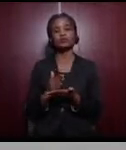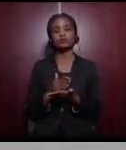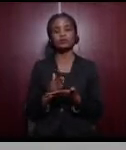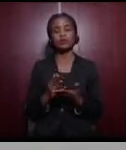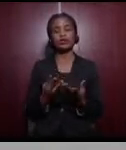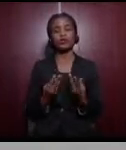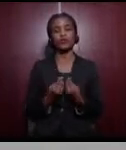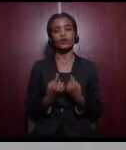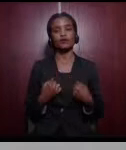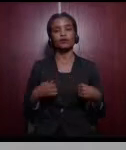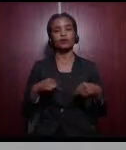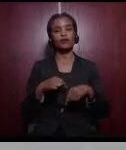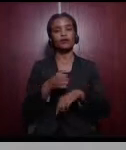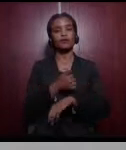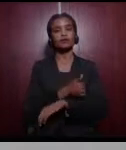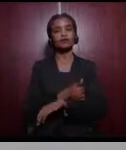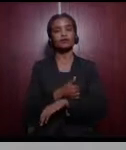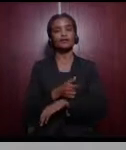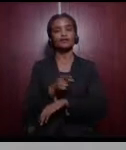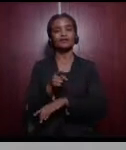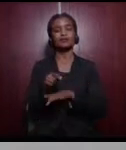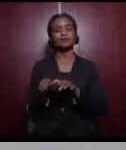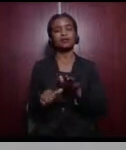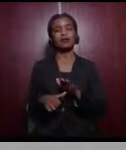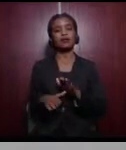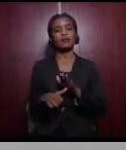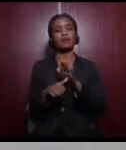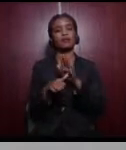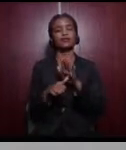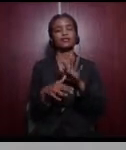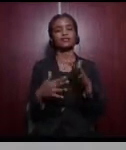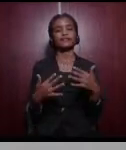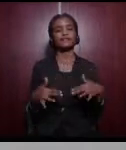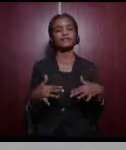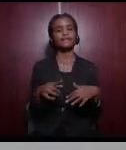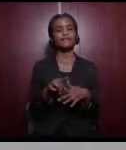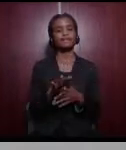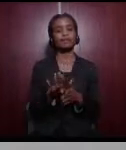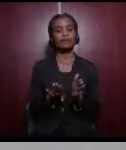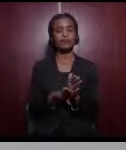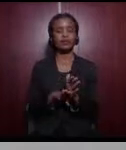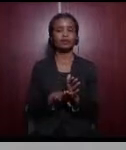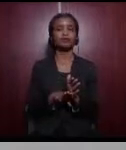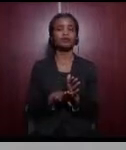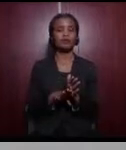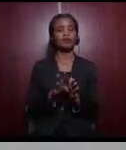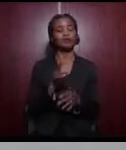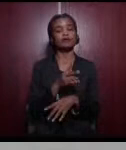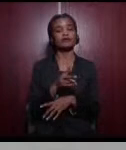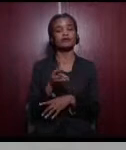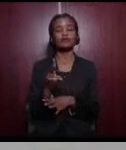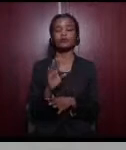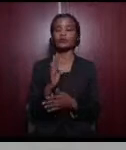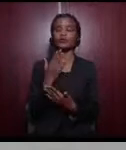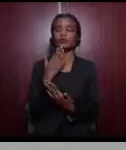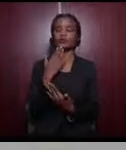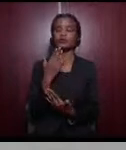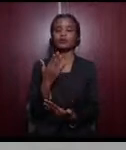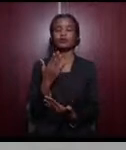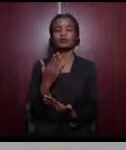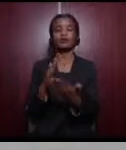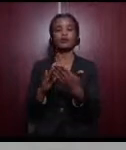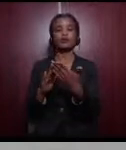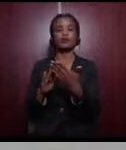our stakeholders this important bill, and also thank the committee